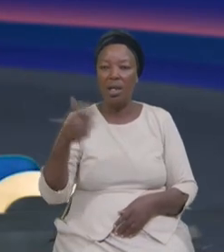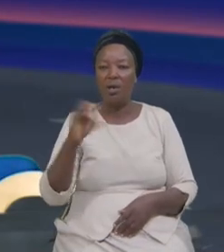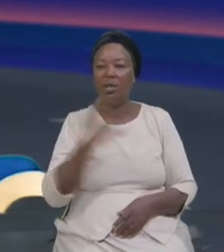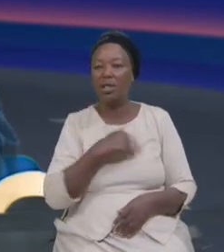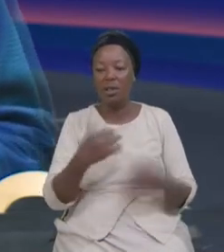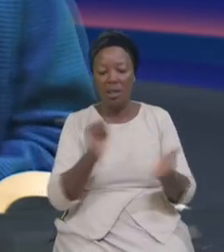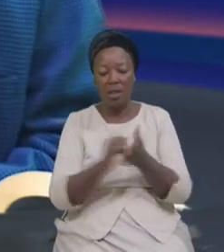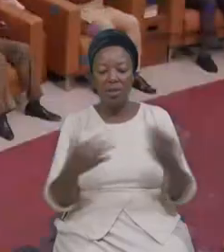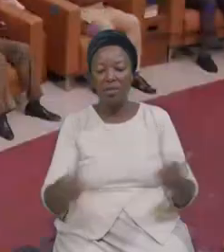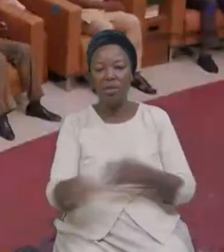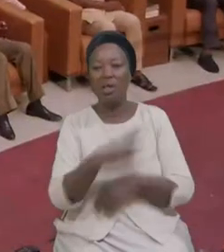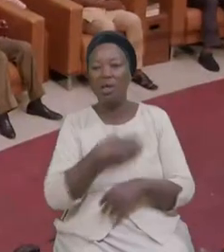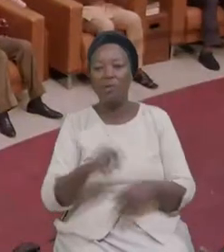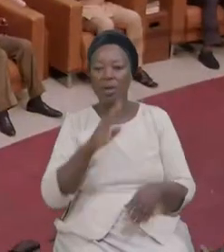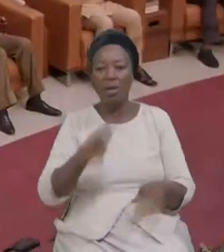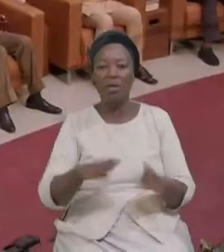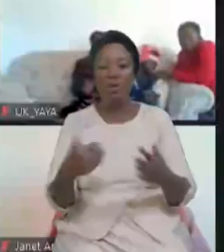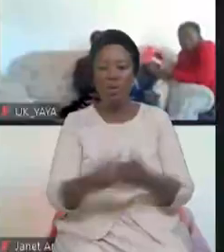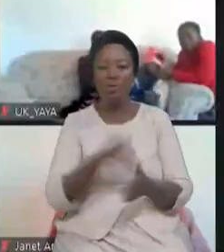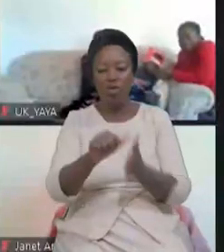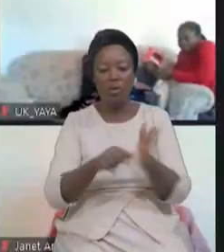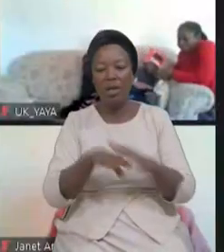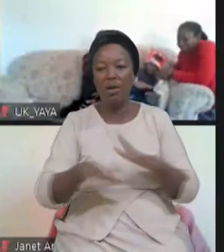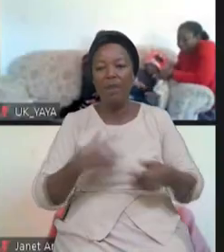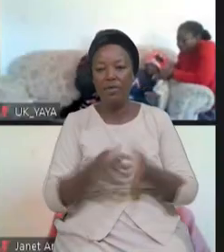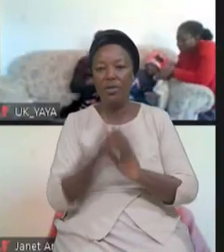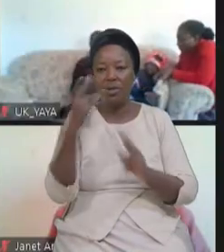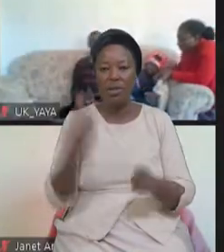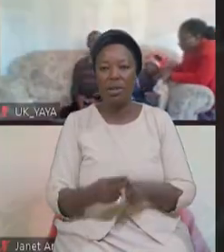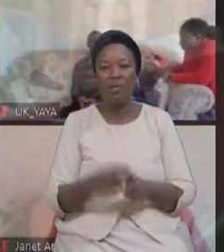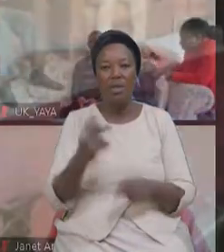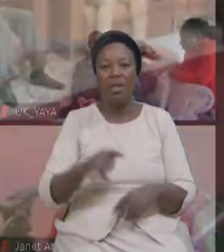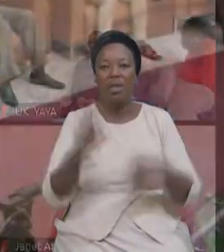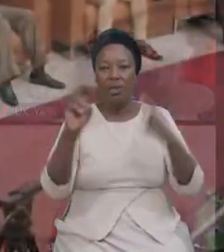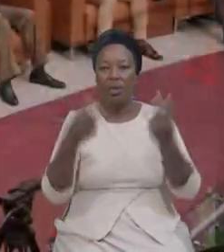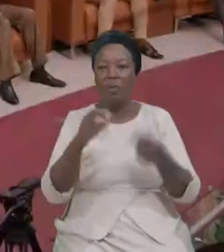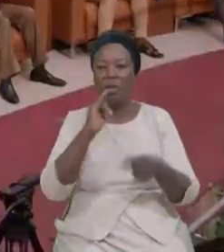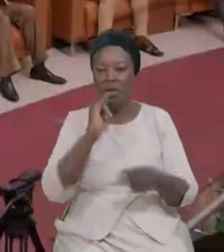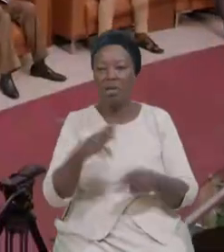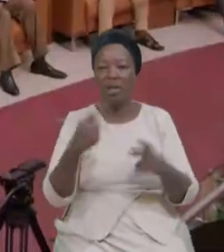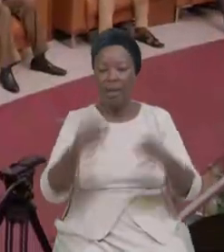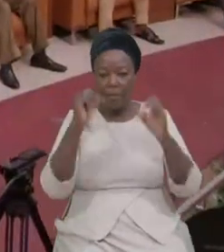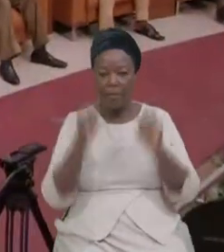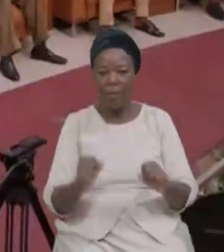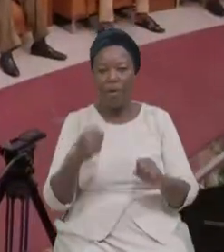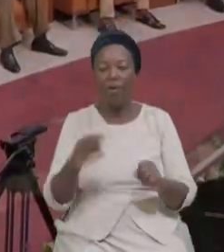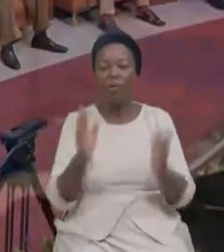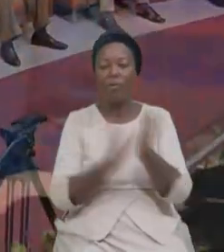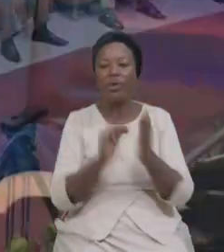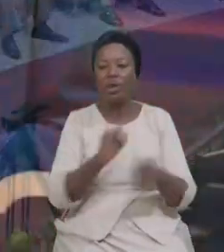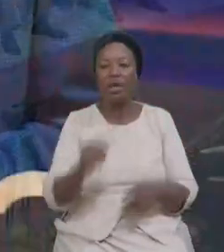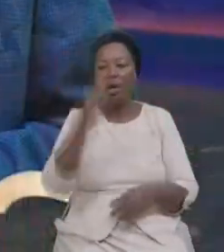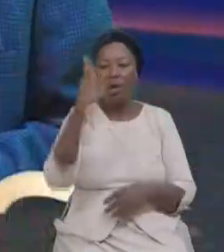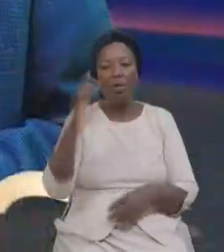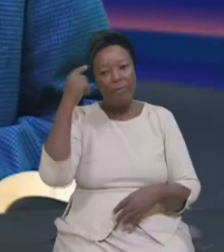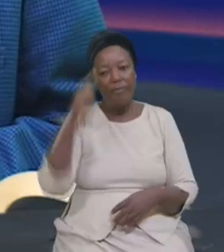life in Jesus' name. As I said, we're looking at the topic, the power of praising God for